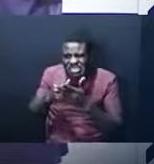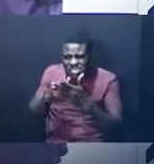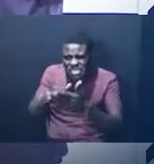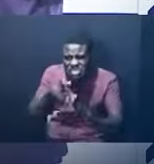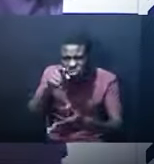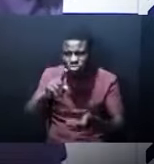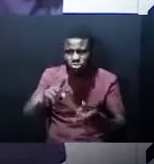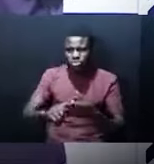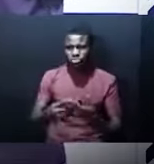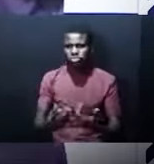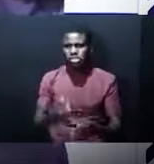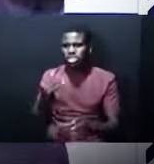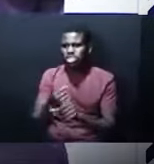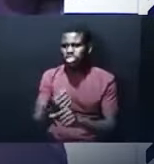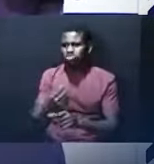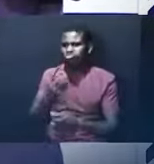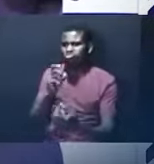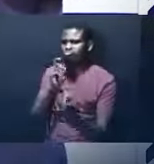grudge